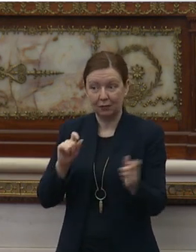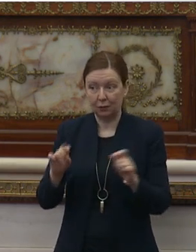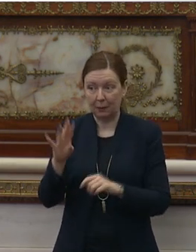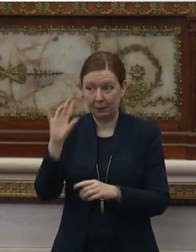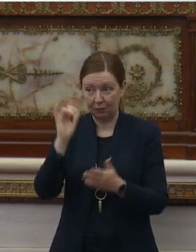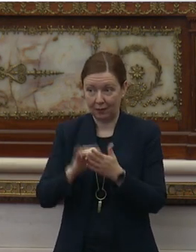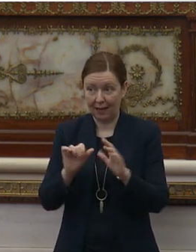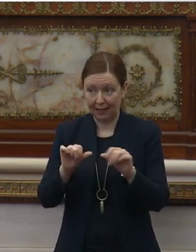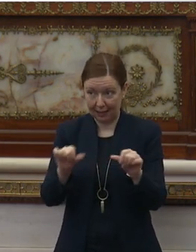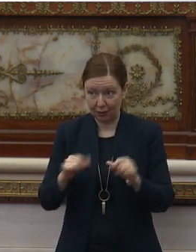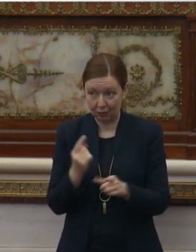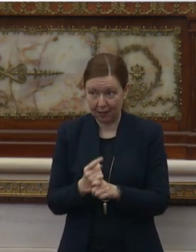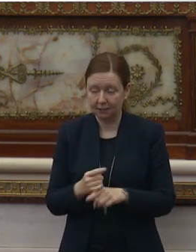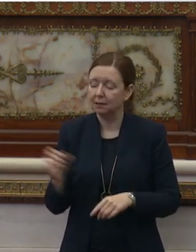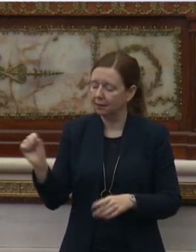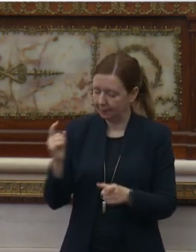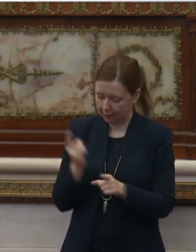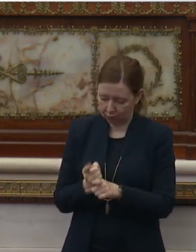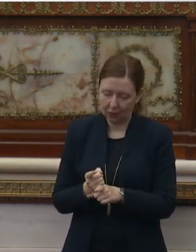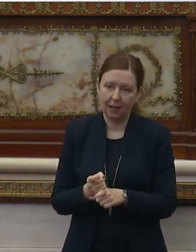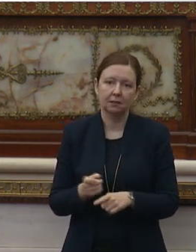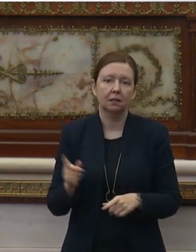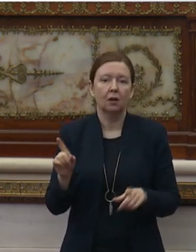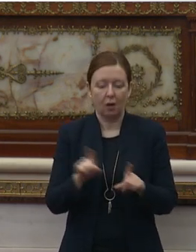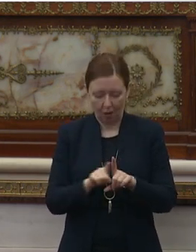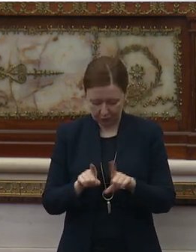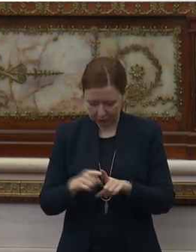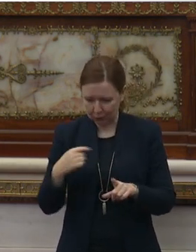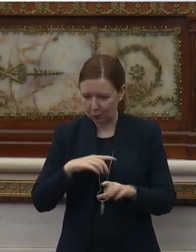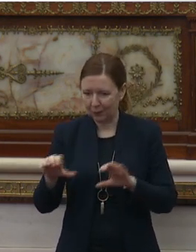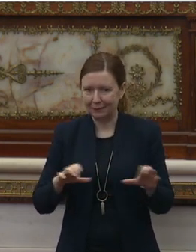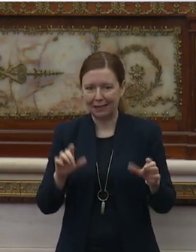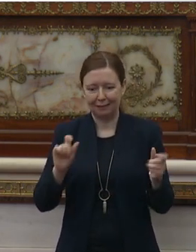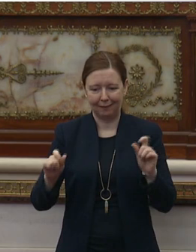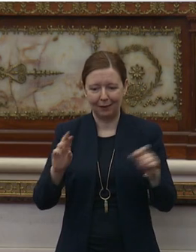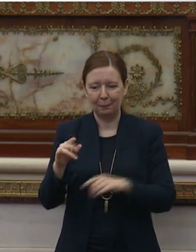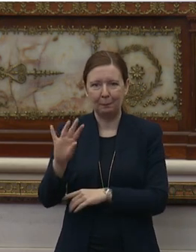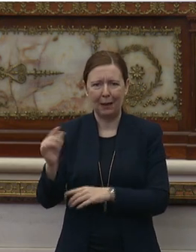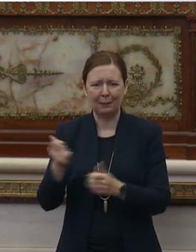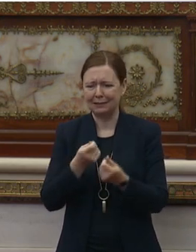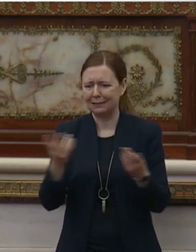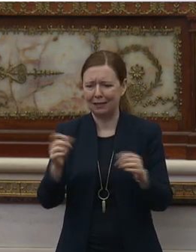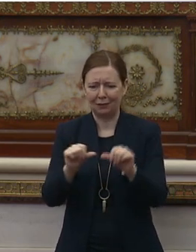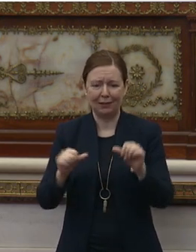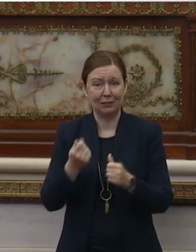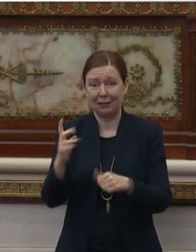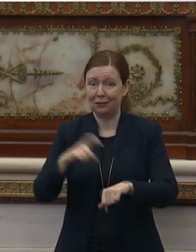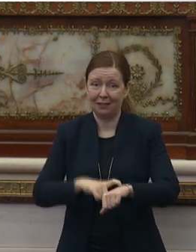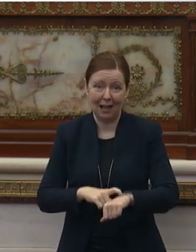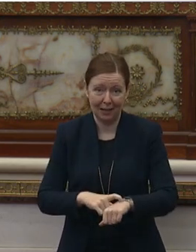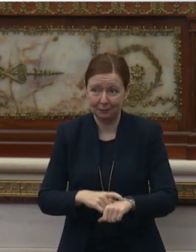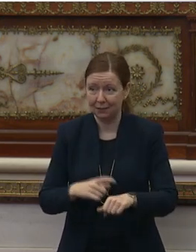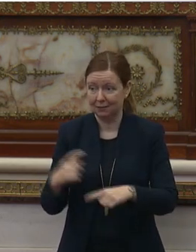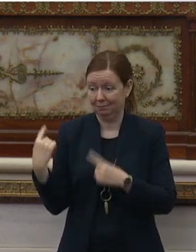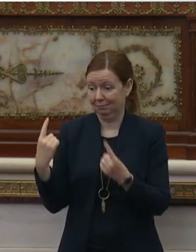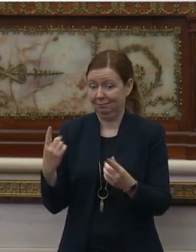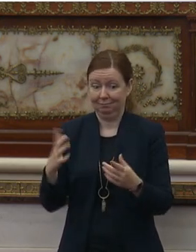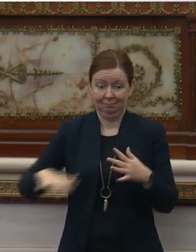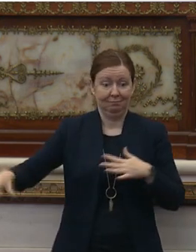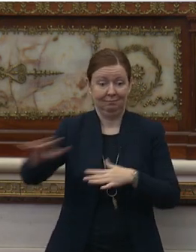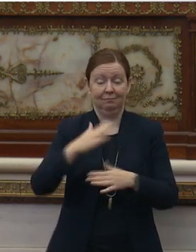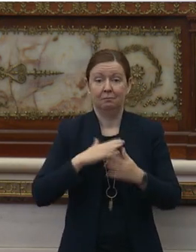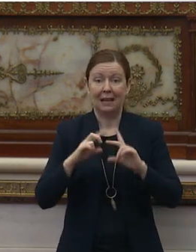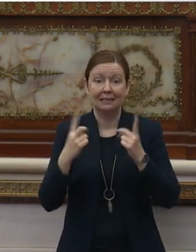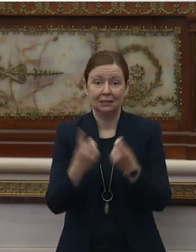area. That's correct. And also, we've done remapping in several areas several times throughout my district,